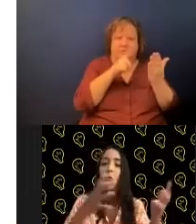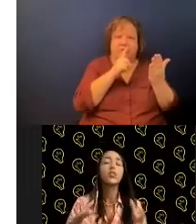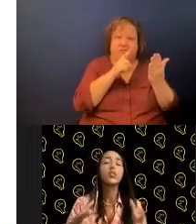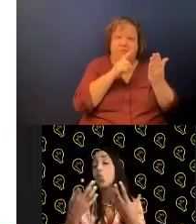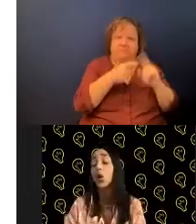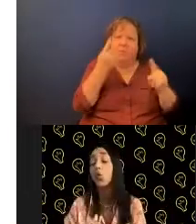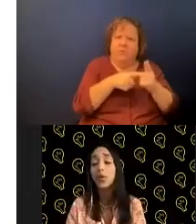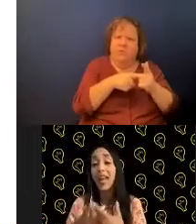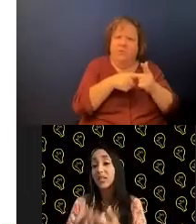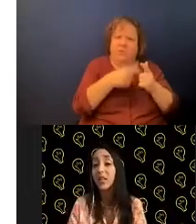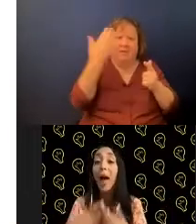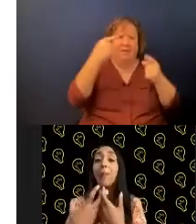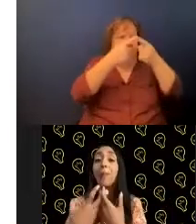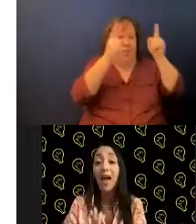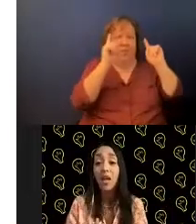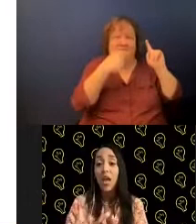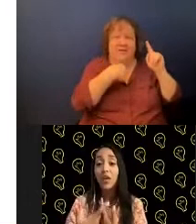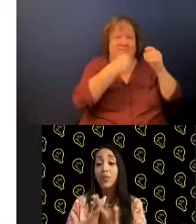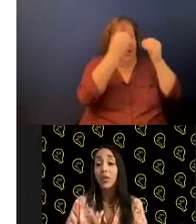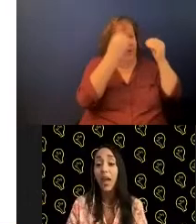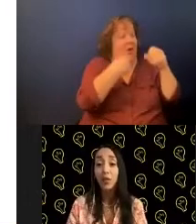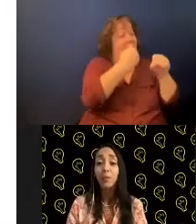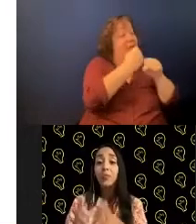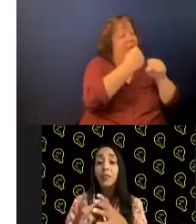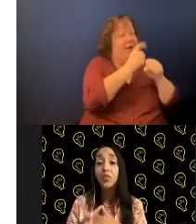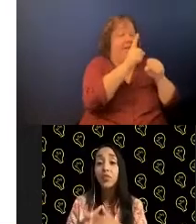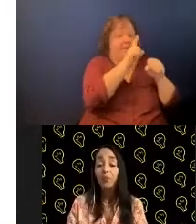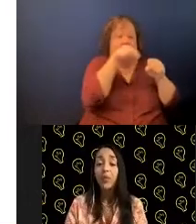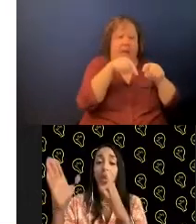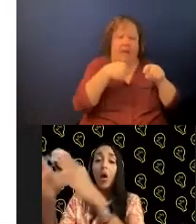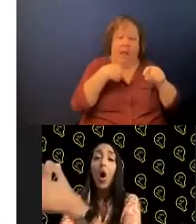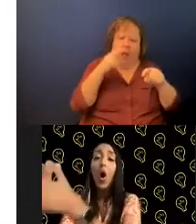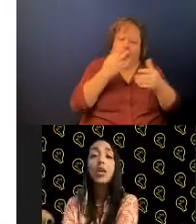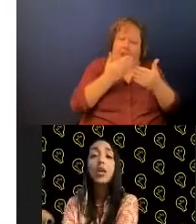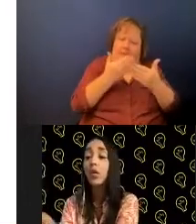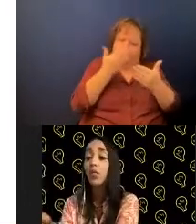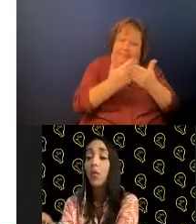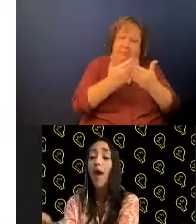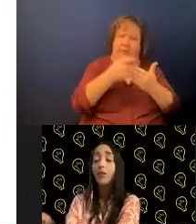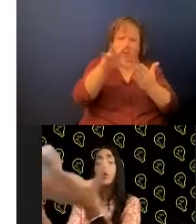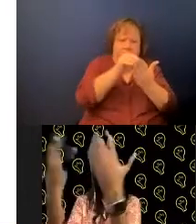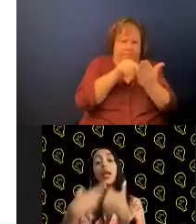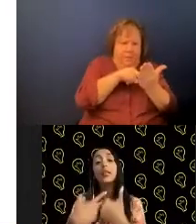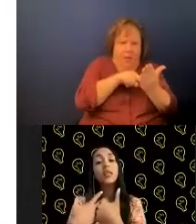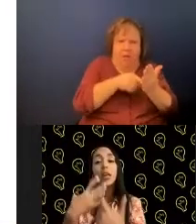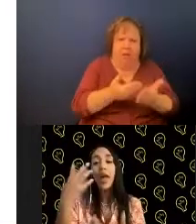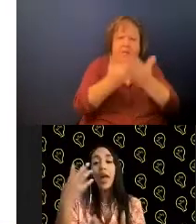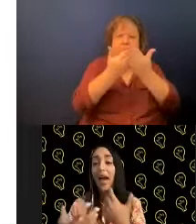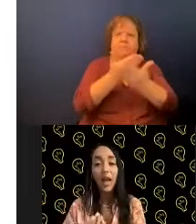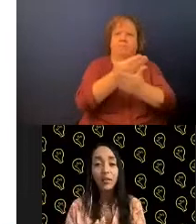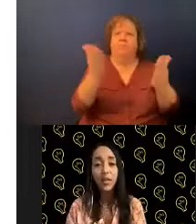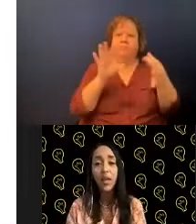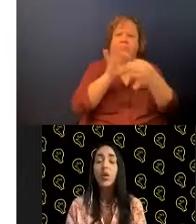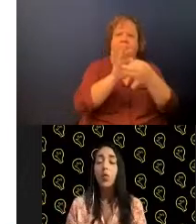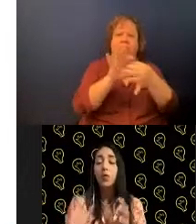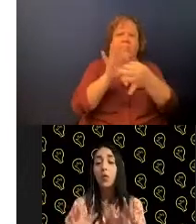one thing is to work with it and see it applied in real life. So over here, after collecting data and